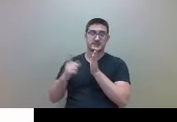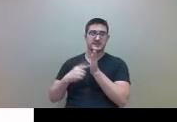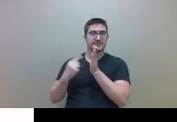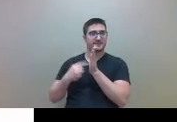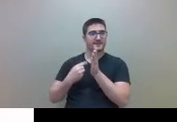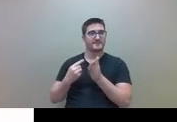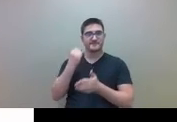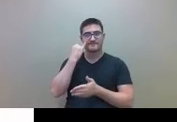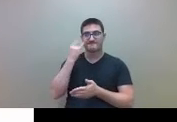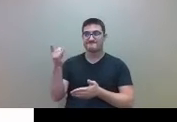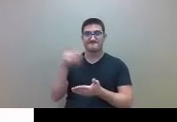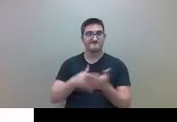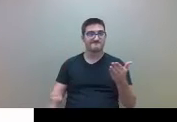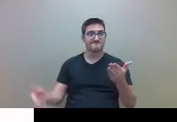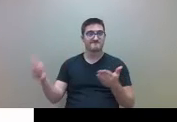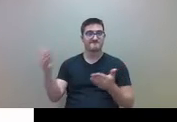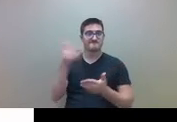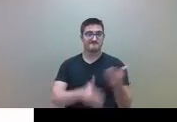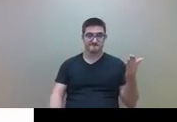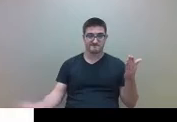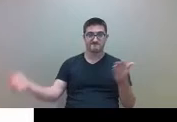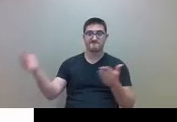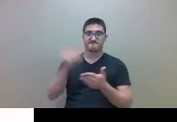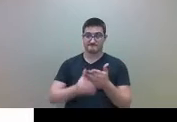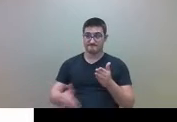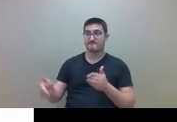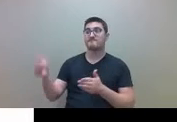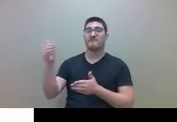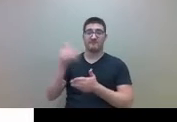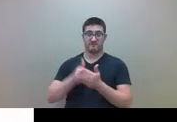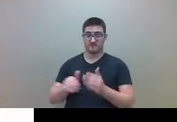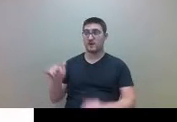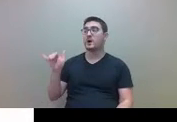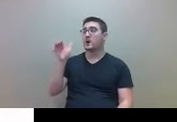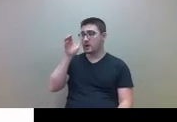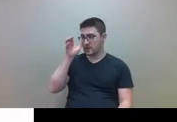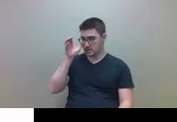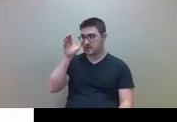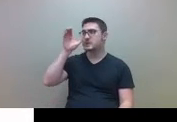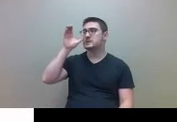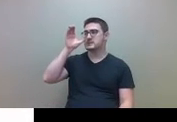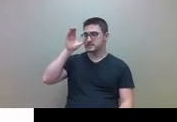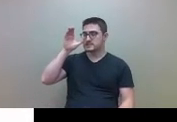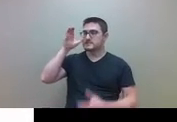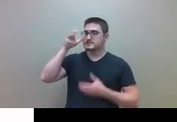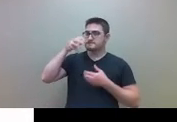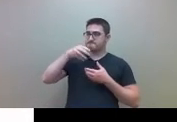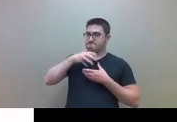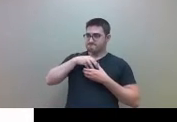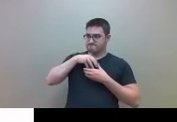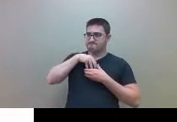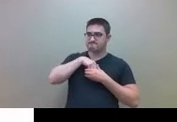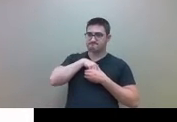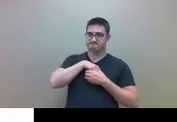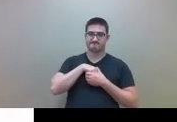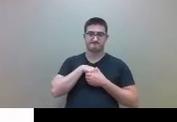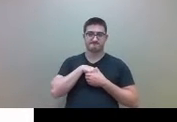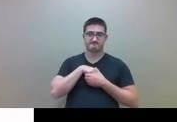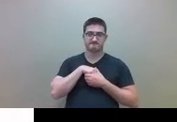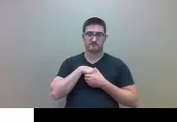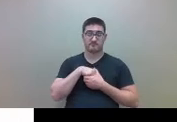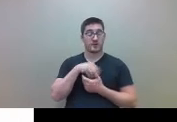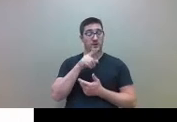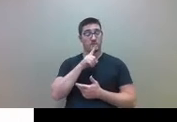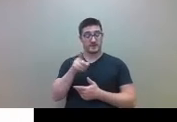as your caregiver, you begin to internalize what they're saying to you. And we have to remember that it is the disease.